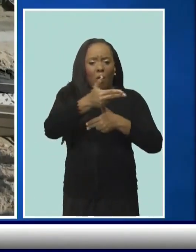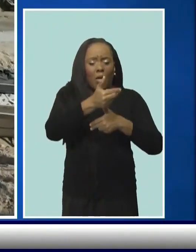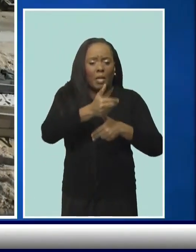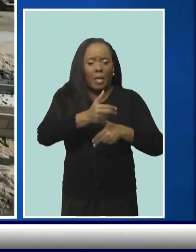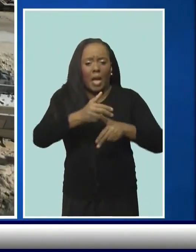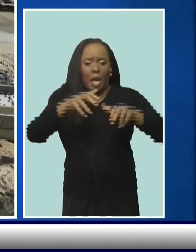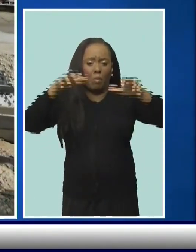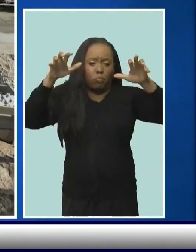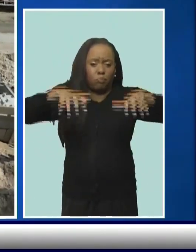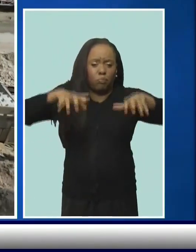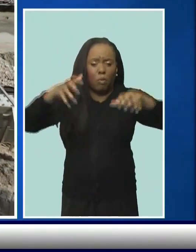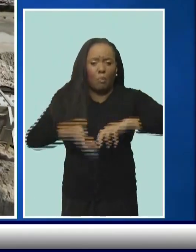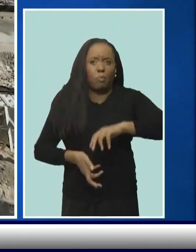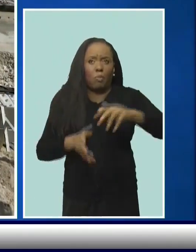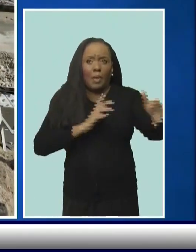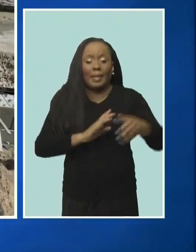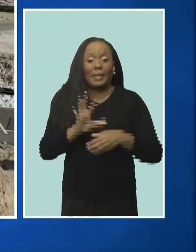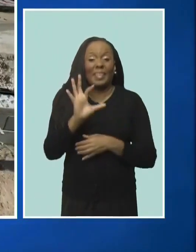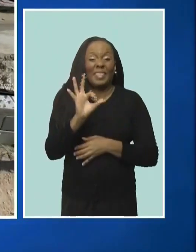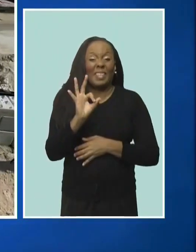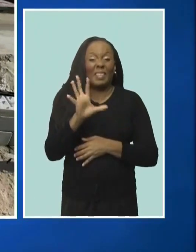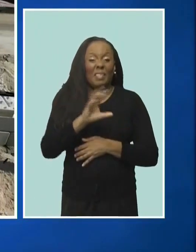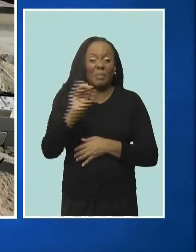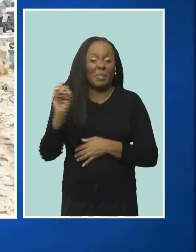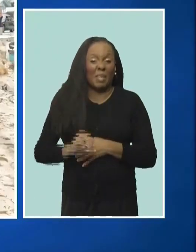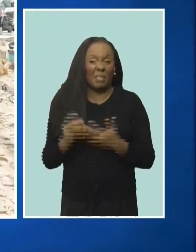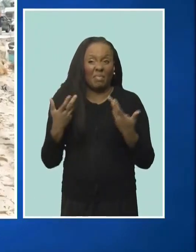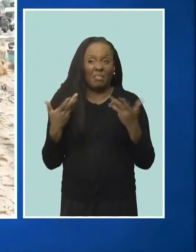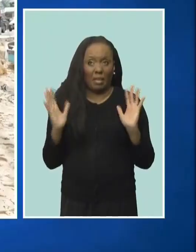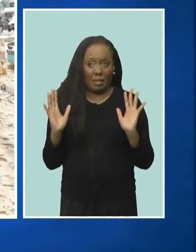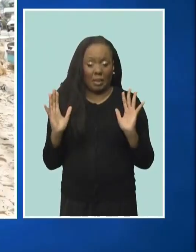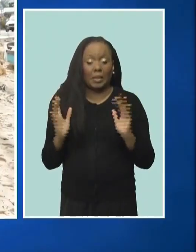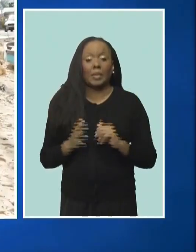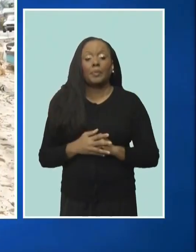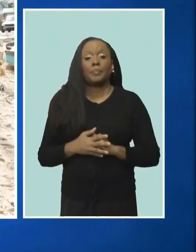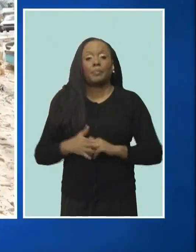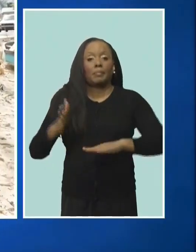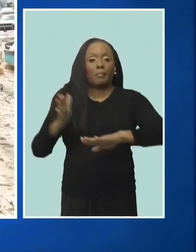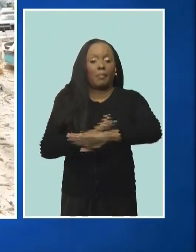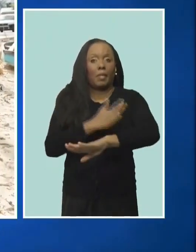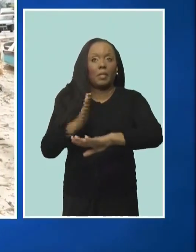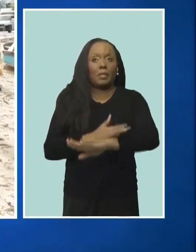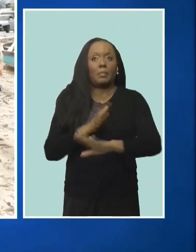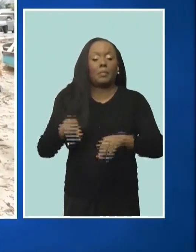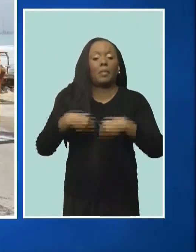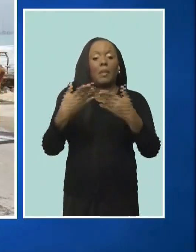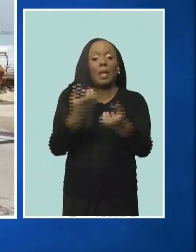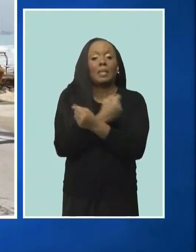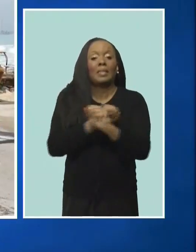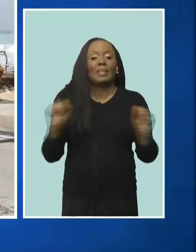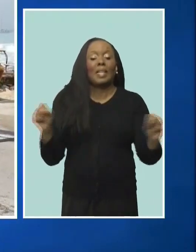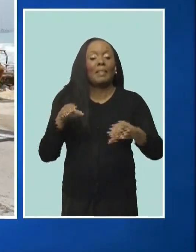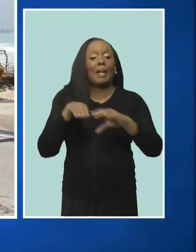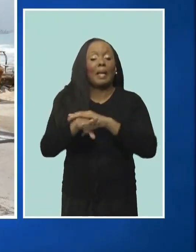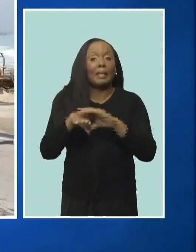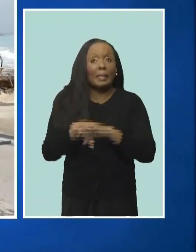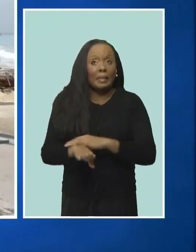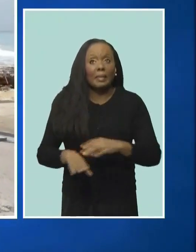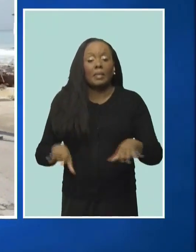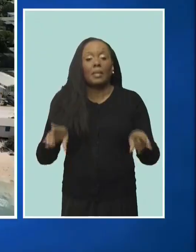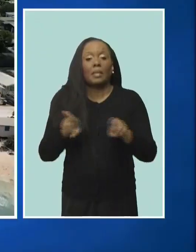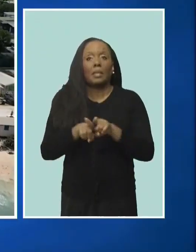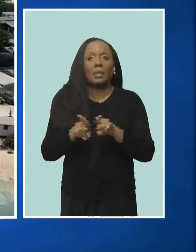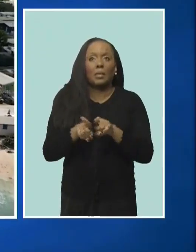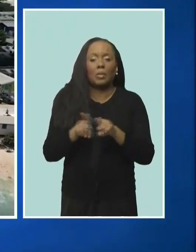last year, is 95% completed. The restoration provides safe access to road users, as well